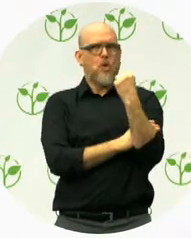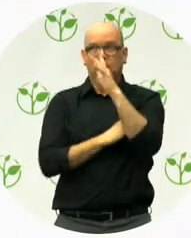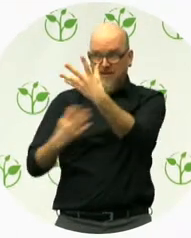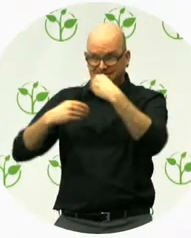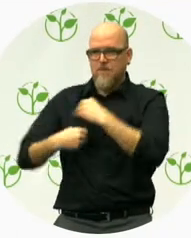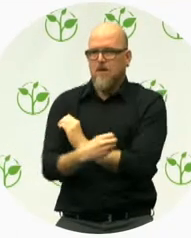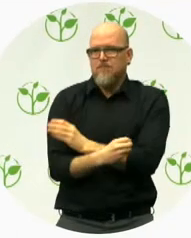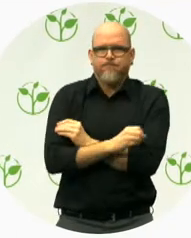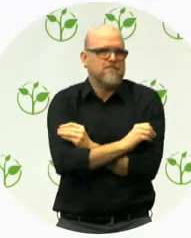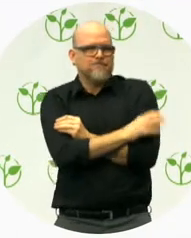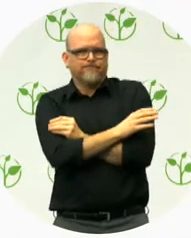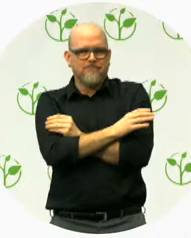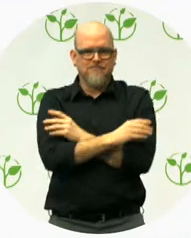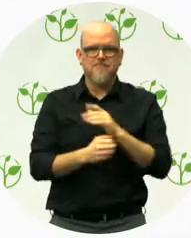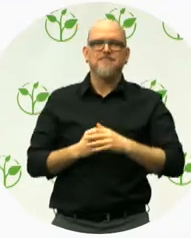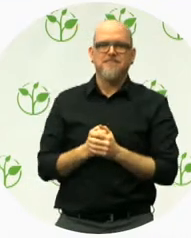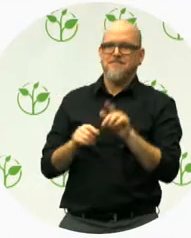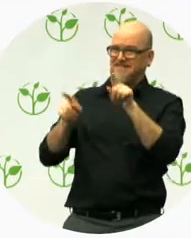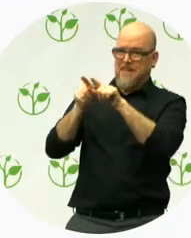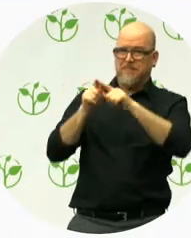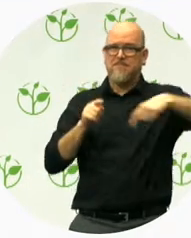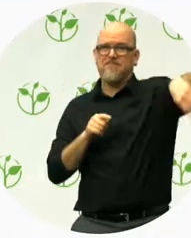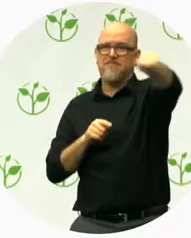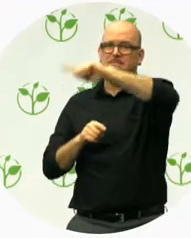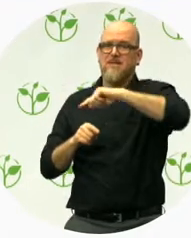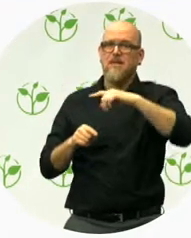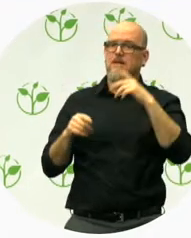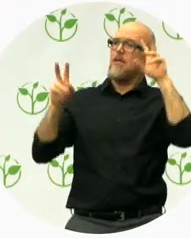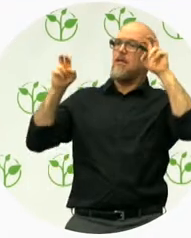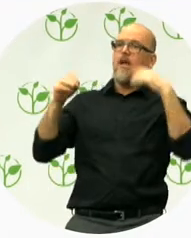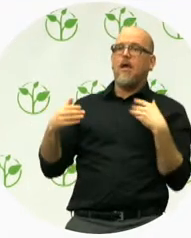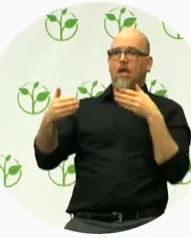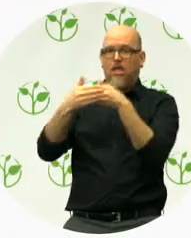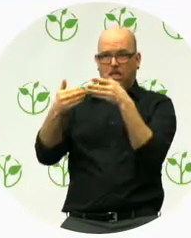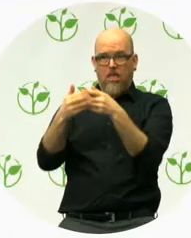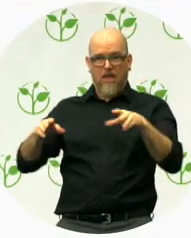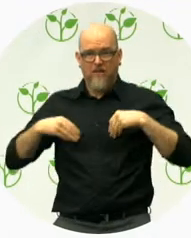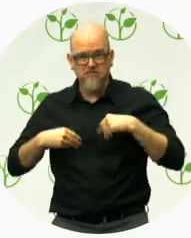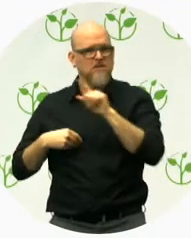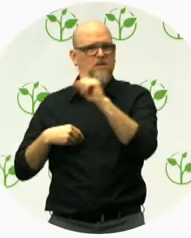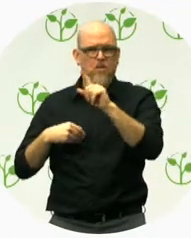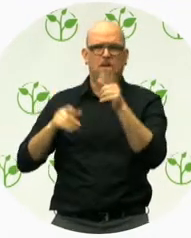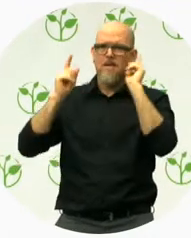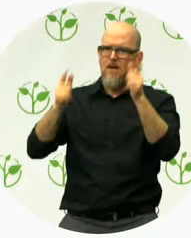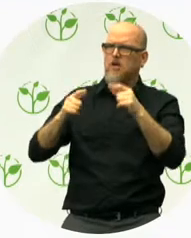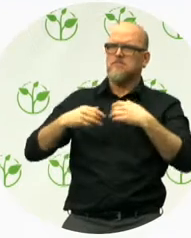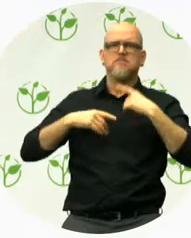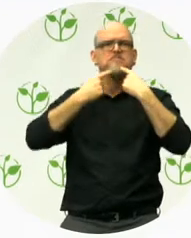unstoppable noise that will never be ignored. And we need to continue to build on that year in, year